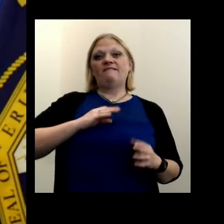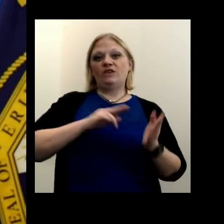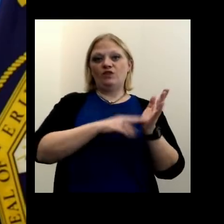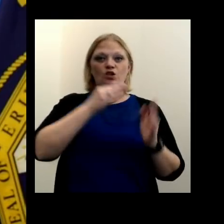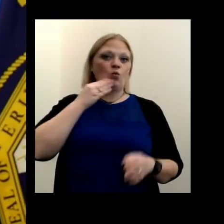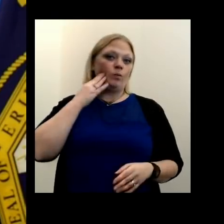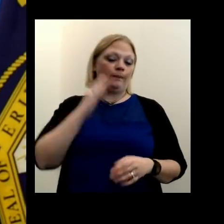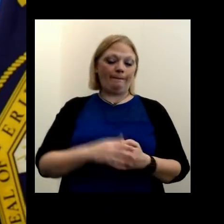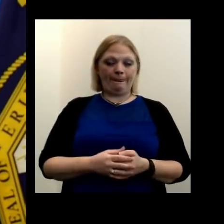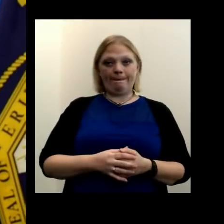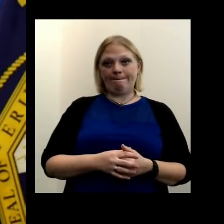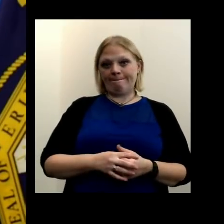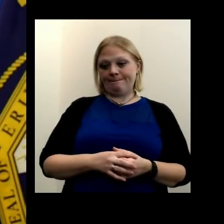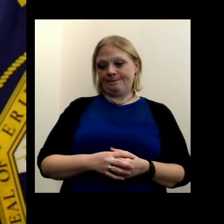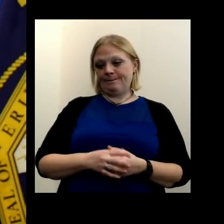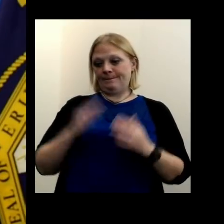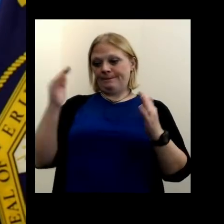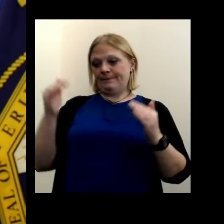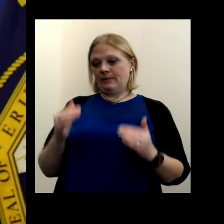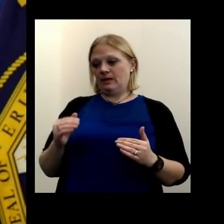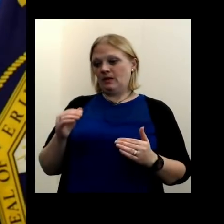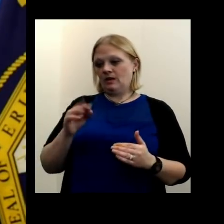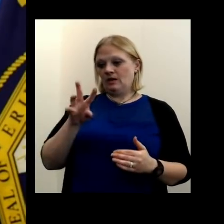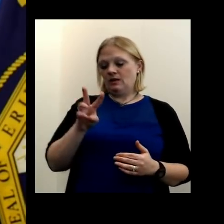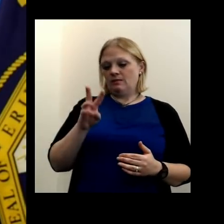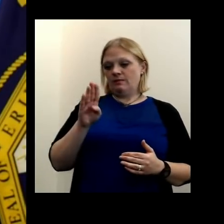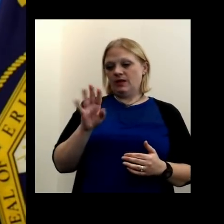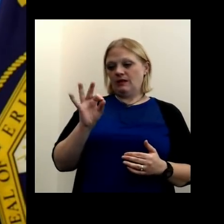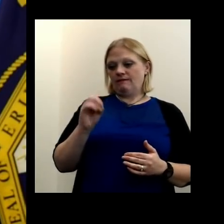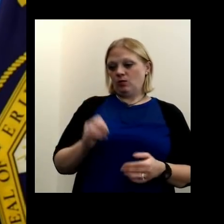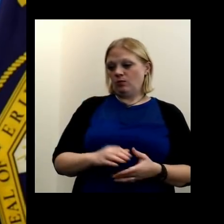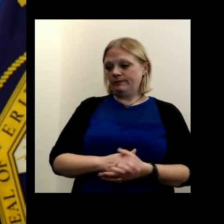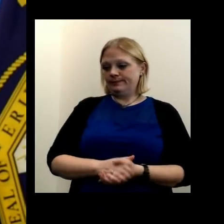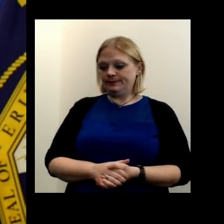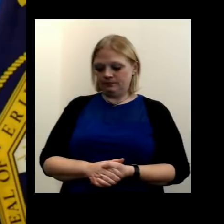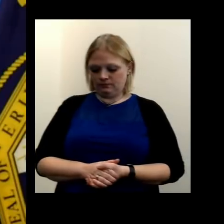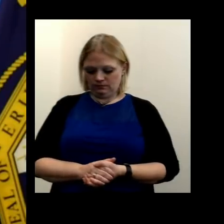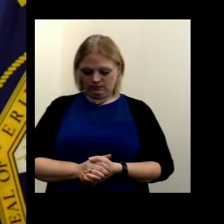homes. Michael Mroziak, WBFO.